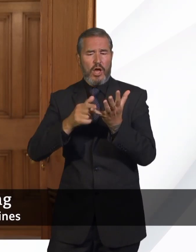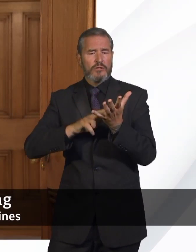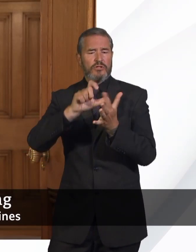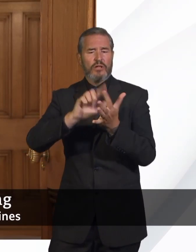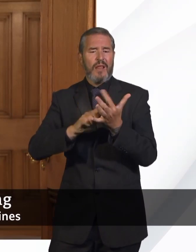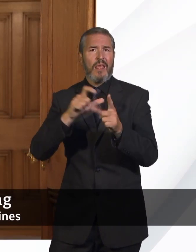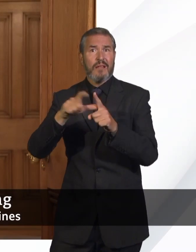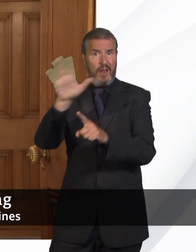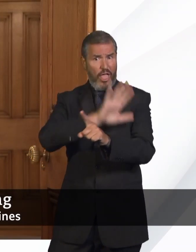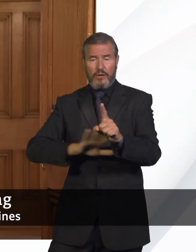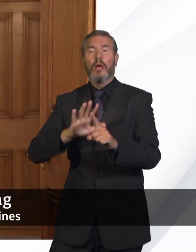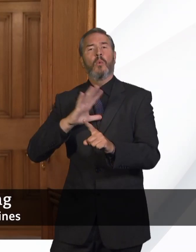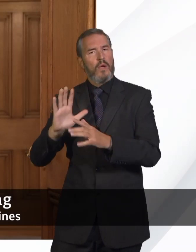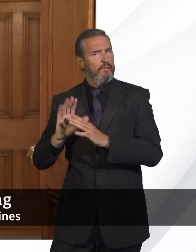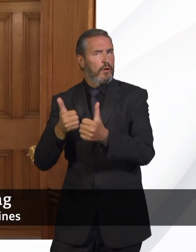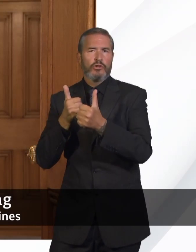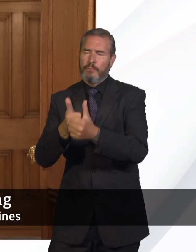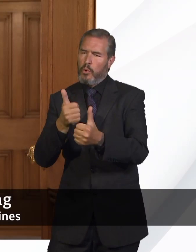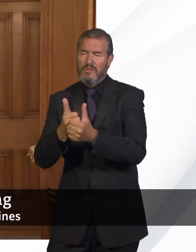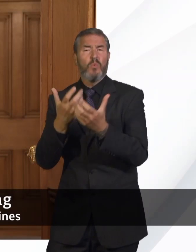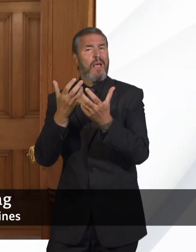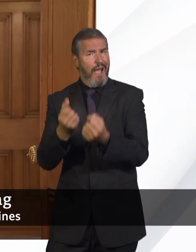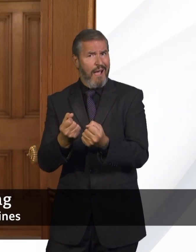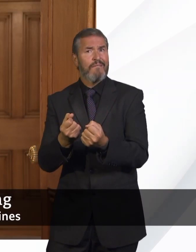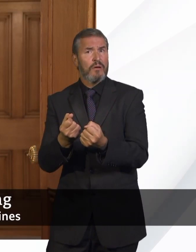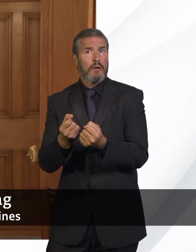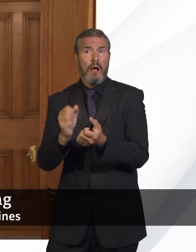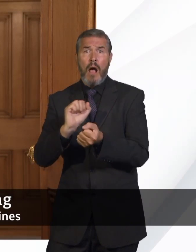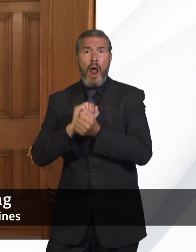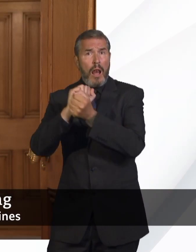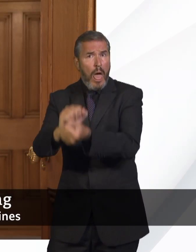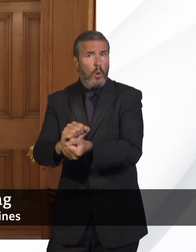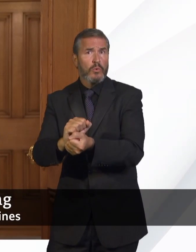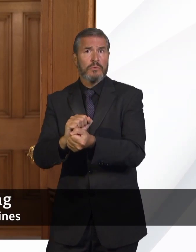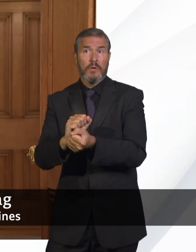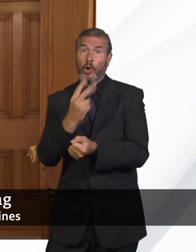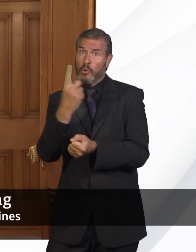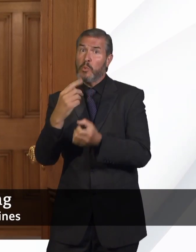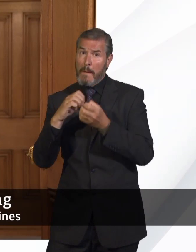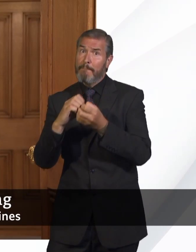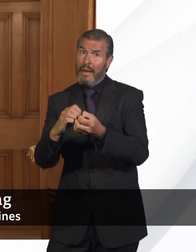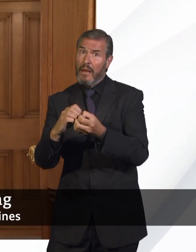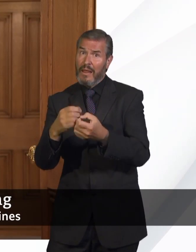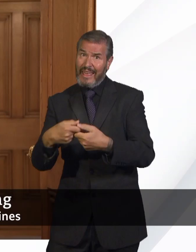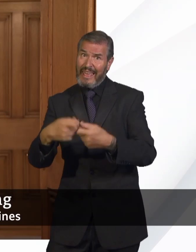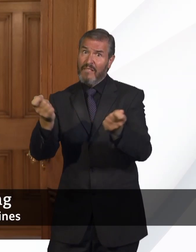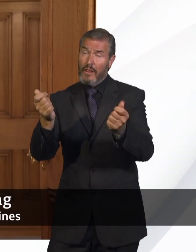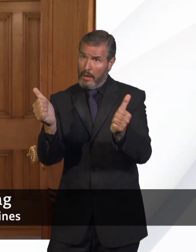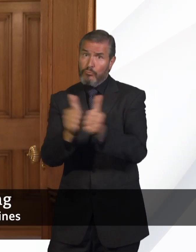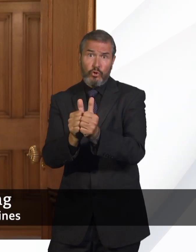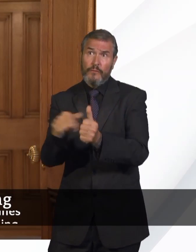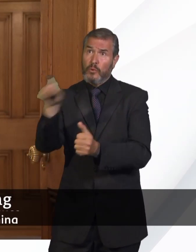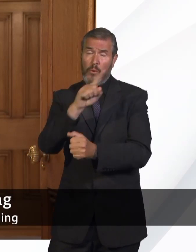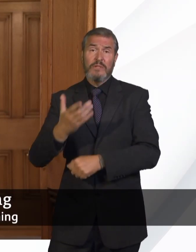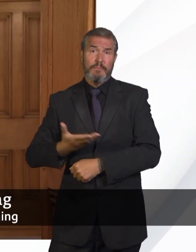elsewhere, we have provided support in terms of bounce-back loans. Over £21 billion has now been approved on that.